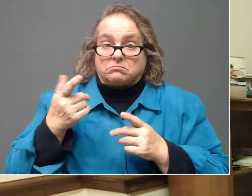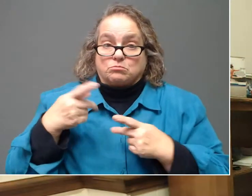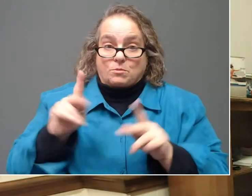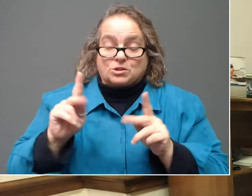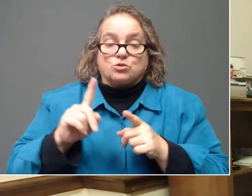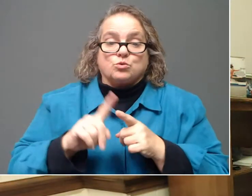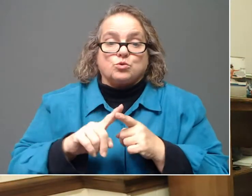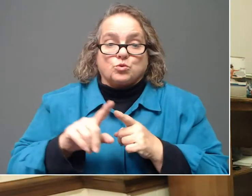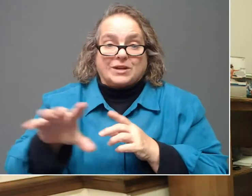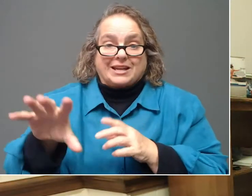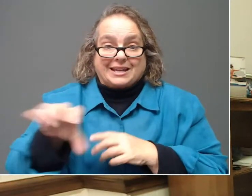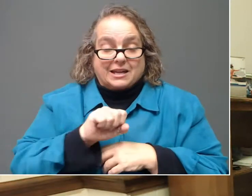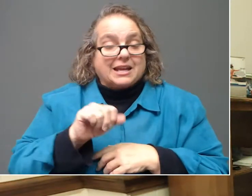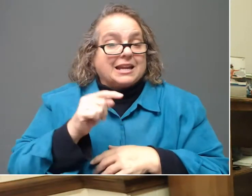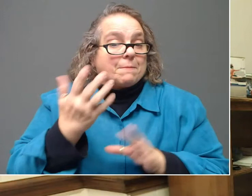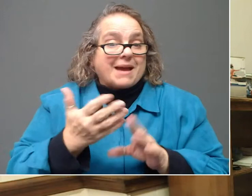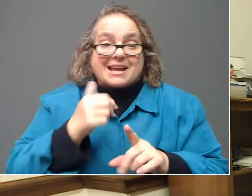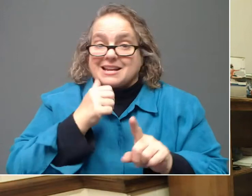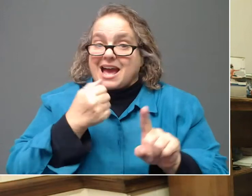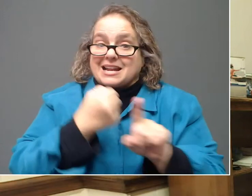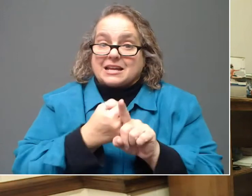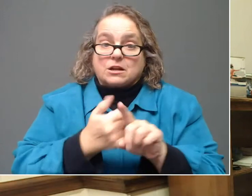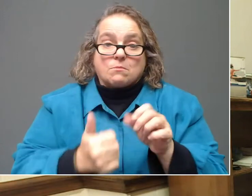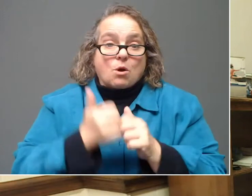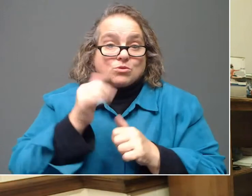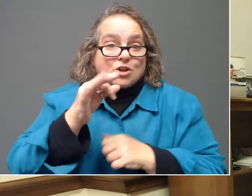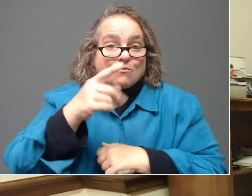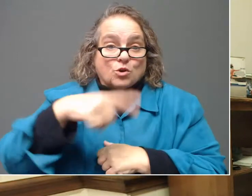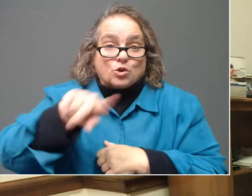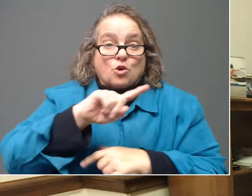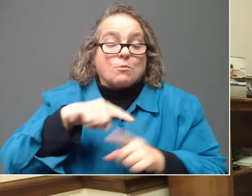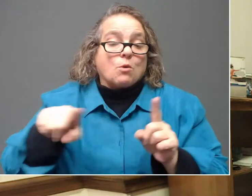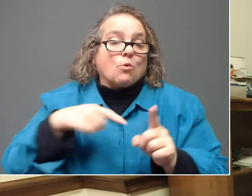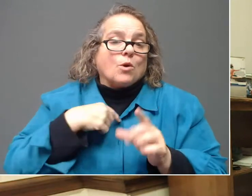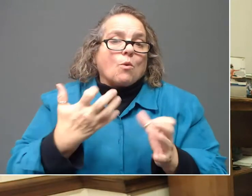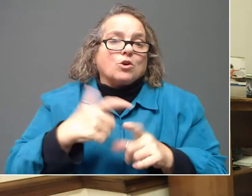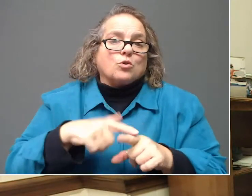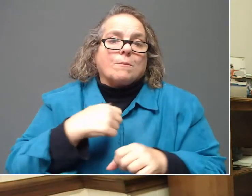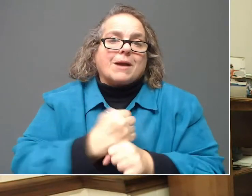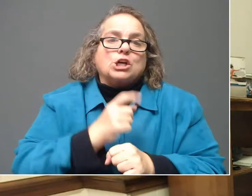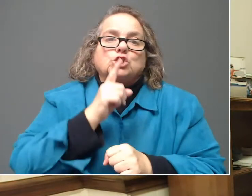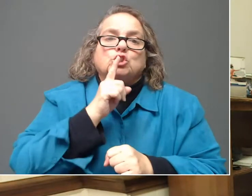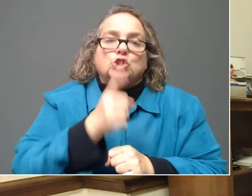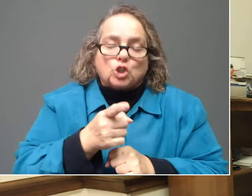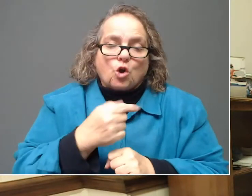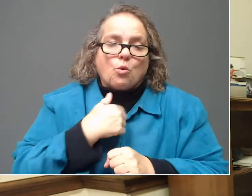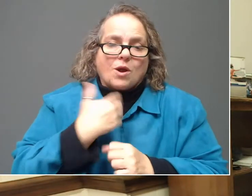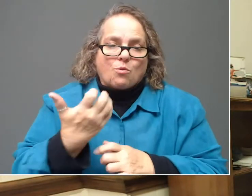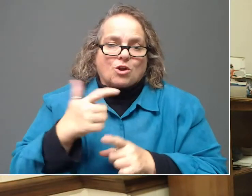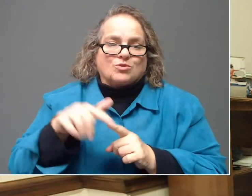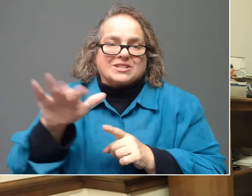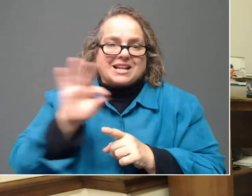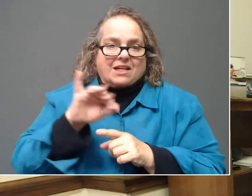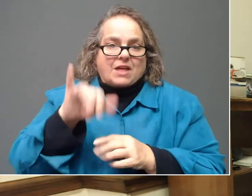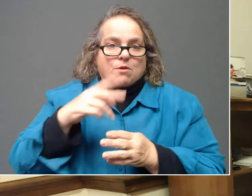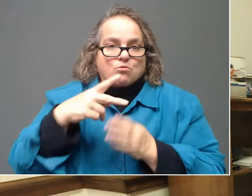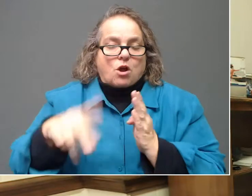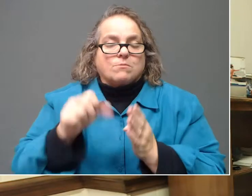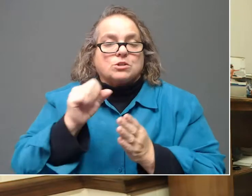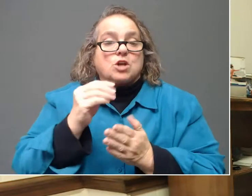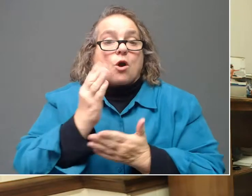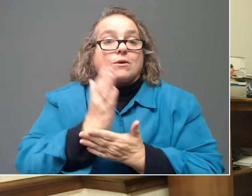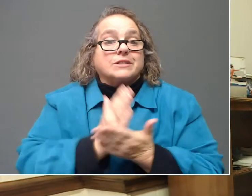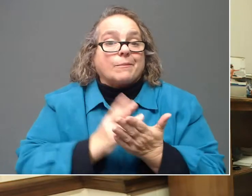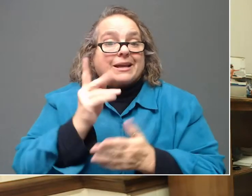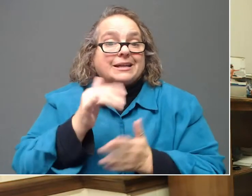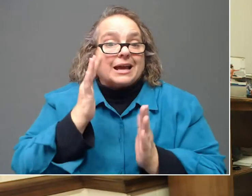going to hit a lot of you out there, we wanted to make sure that we opted into the program so that Kentuckians can get every last